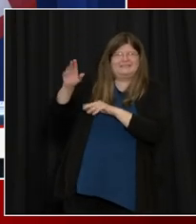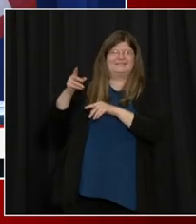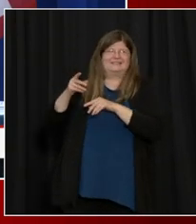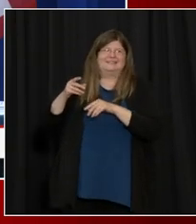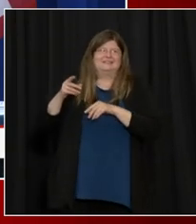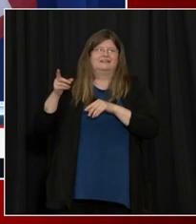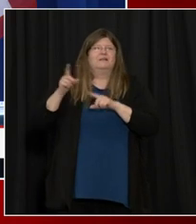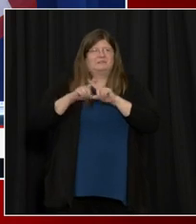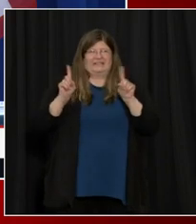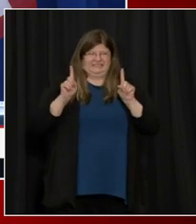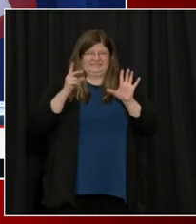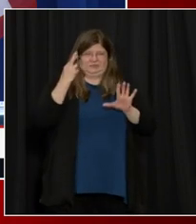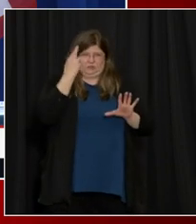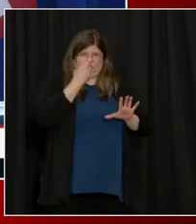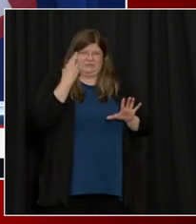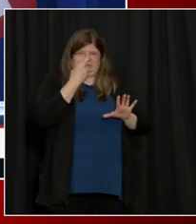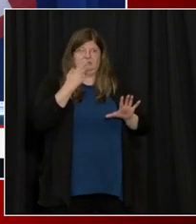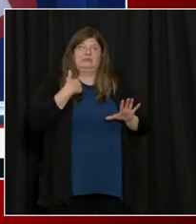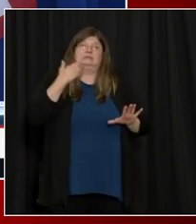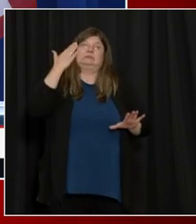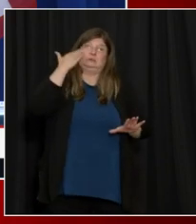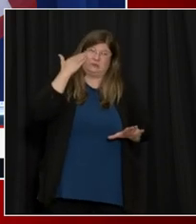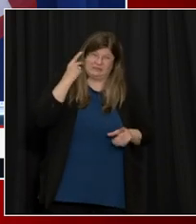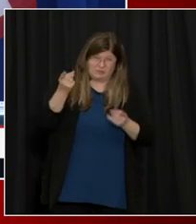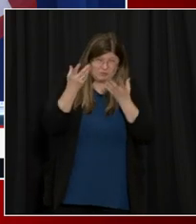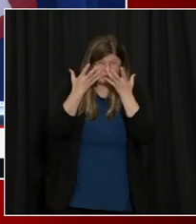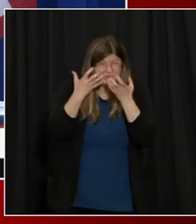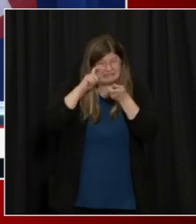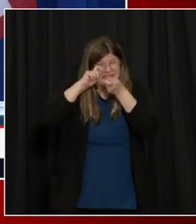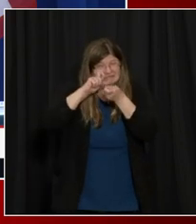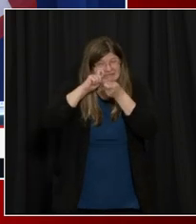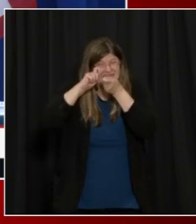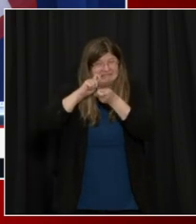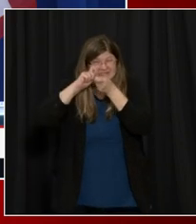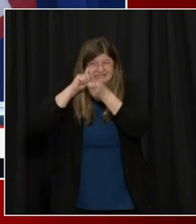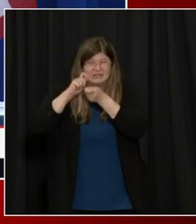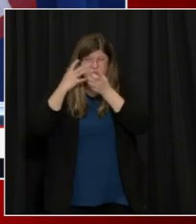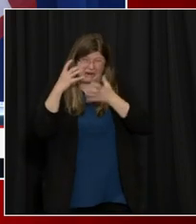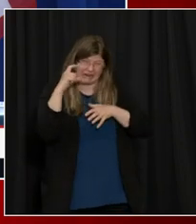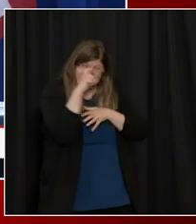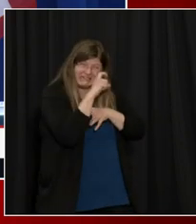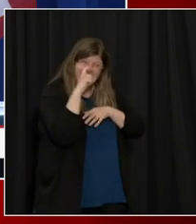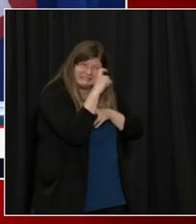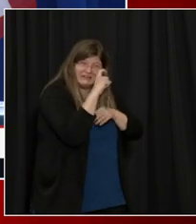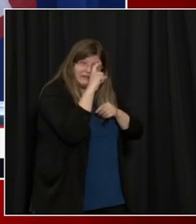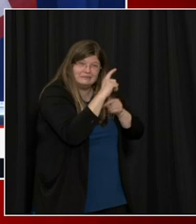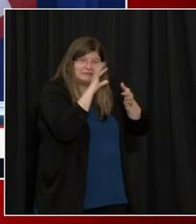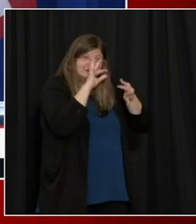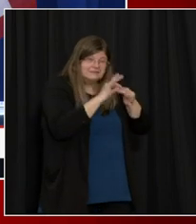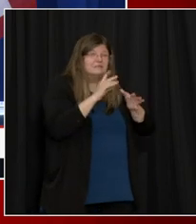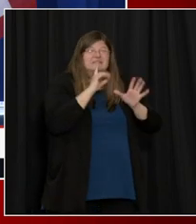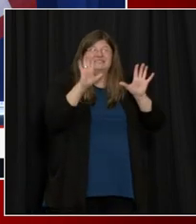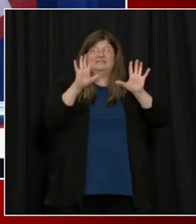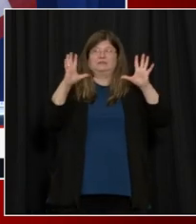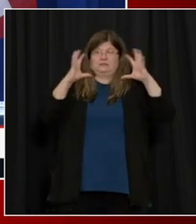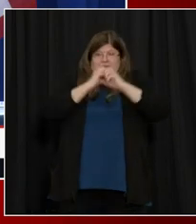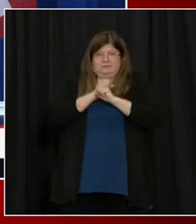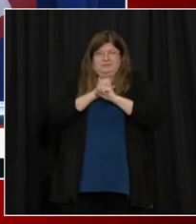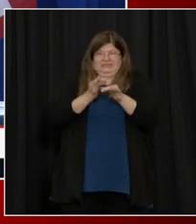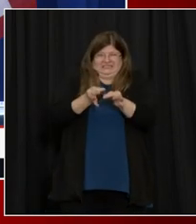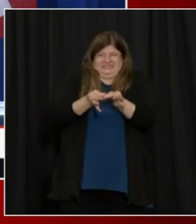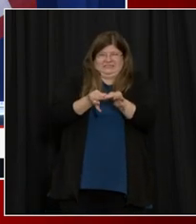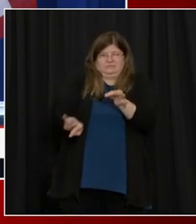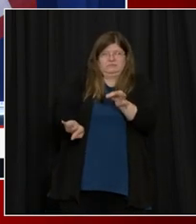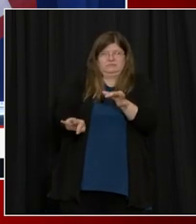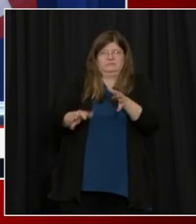that's the reason. And I know you want to boil it down to simply speaking, I would agree with your assessment, but